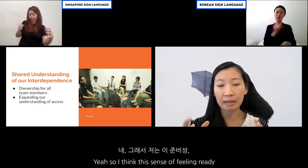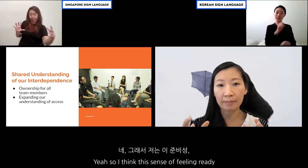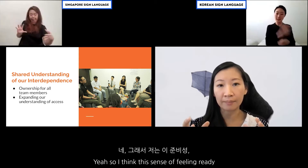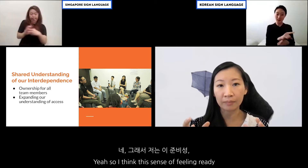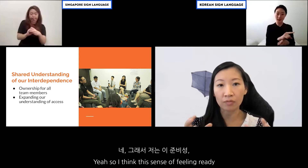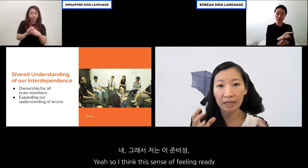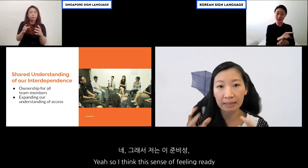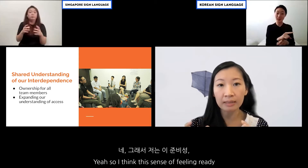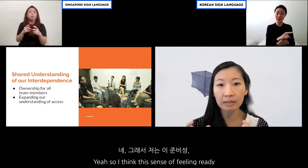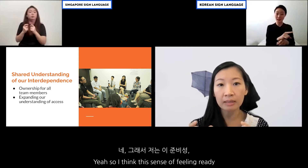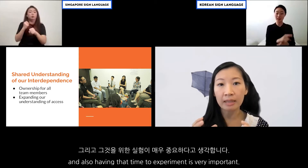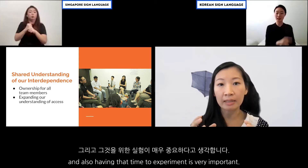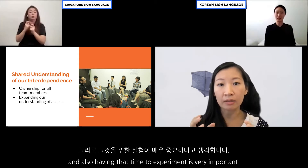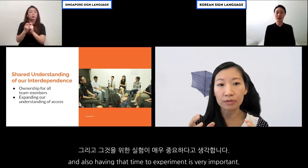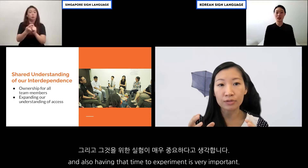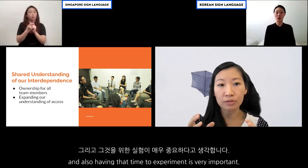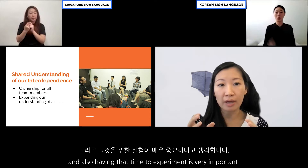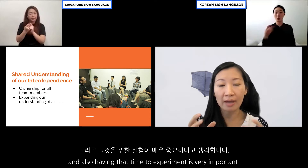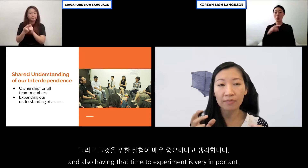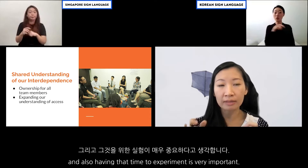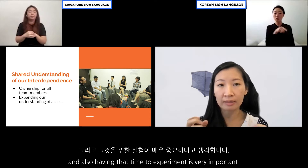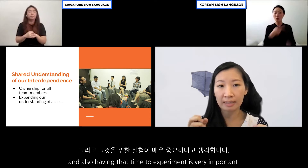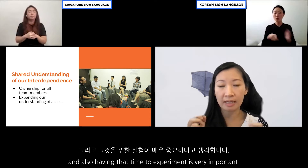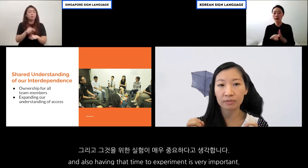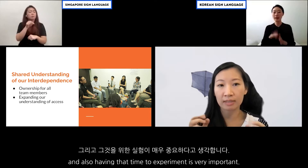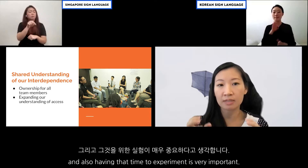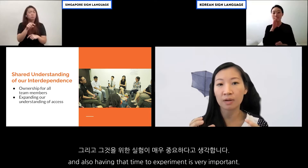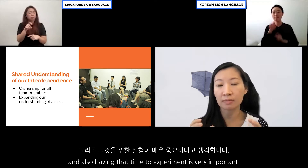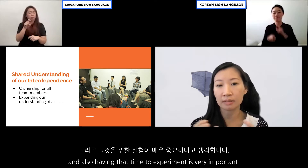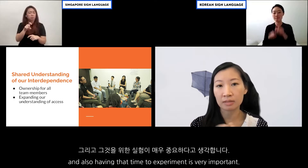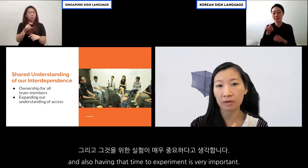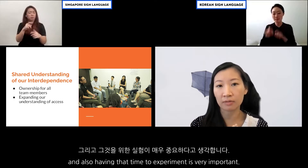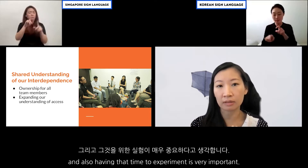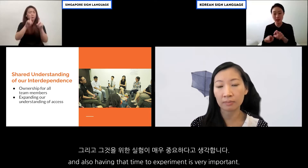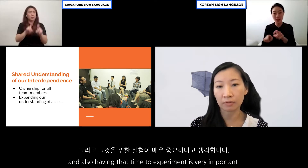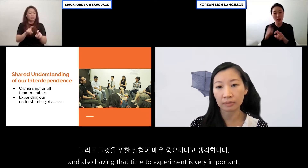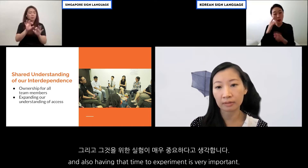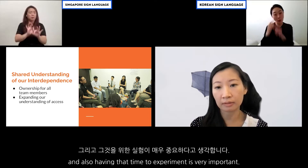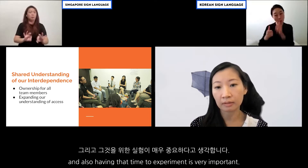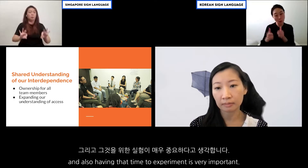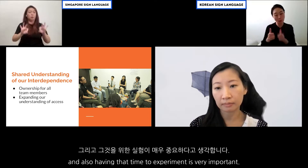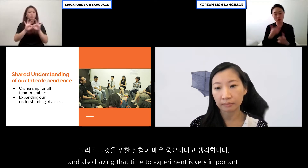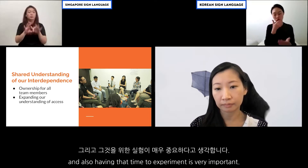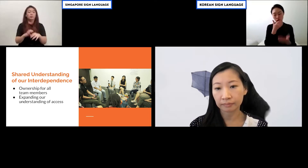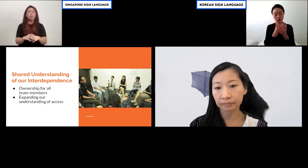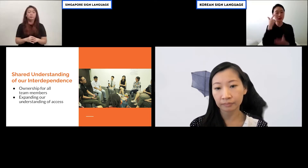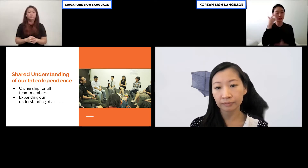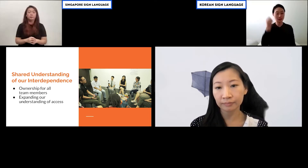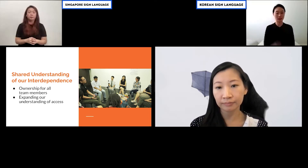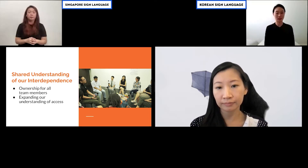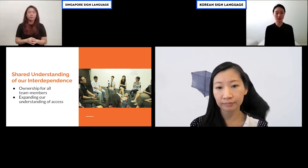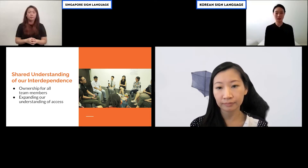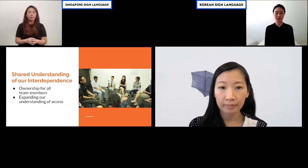feeling ready and also having that time to experiment is very important.